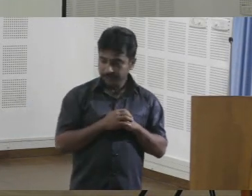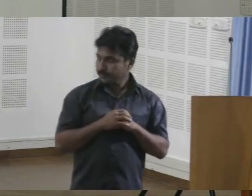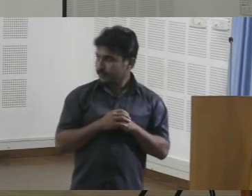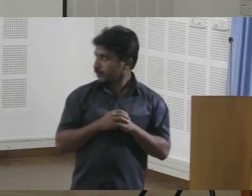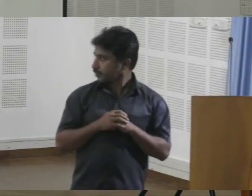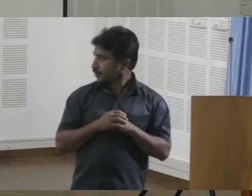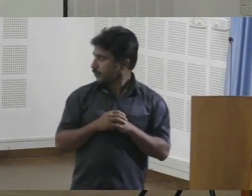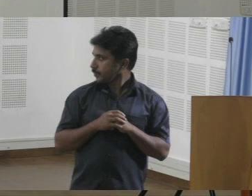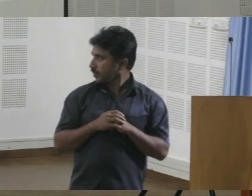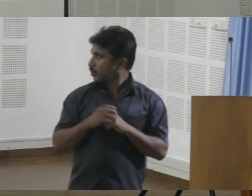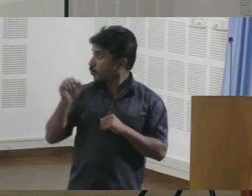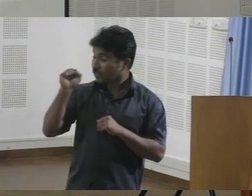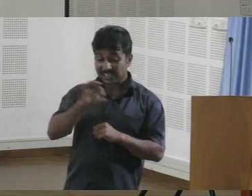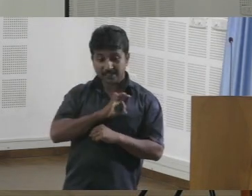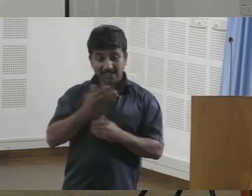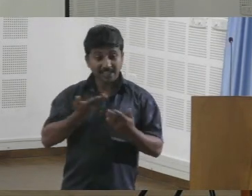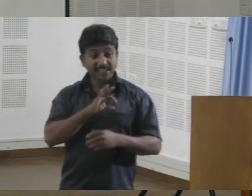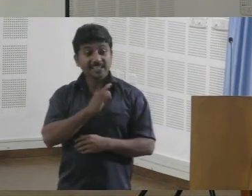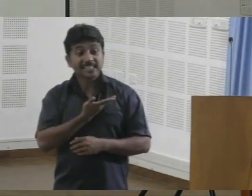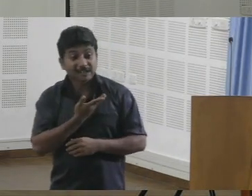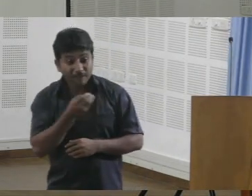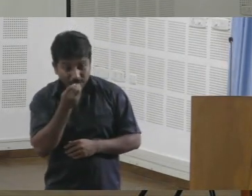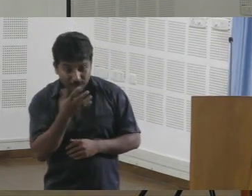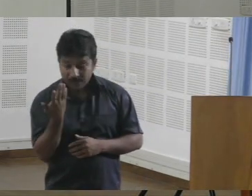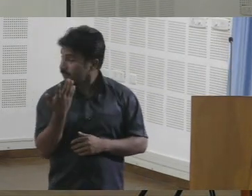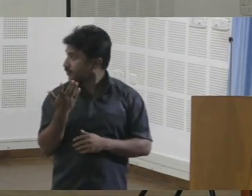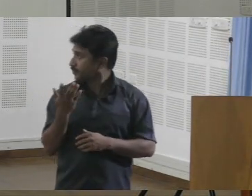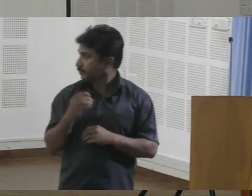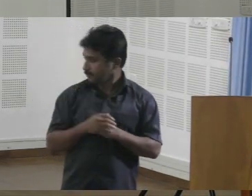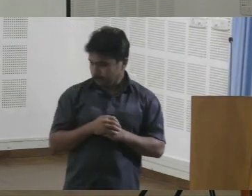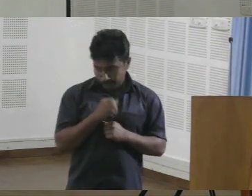his favorite foods we included like this.